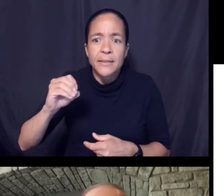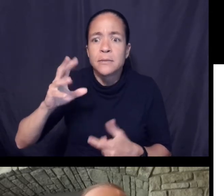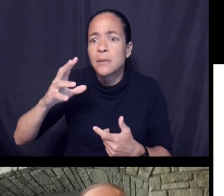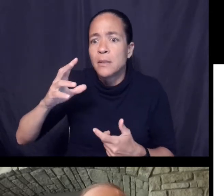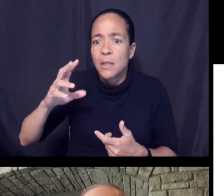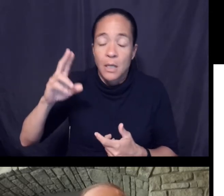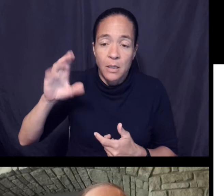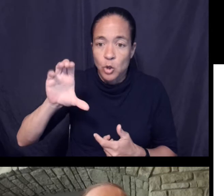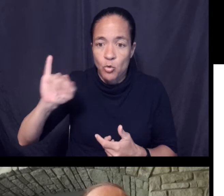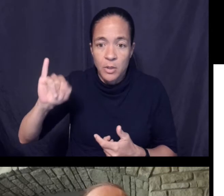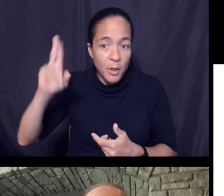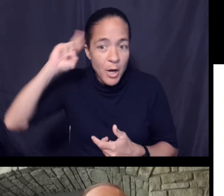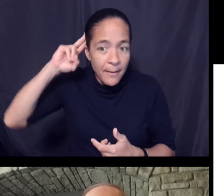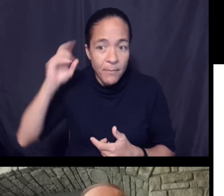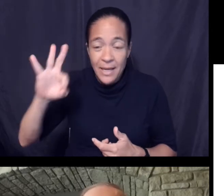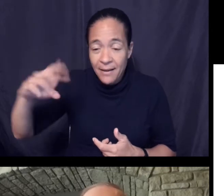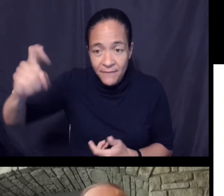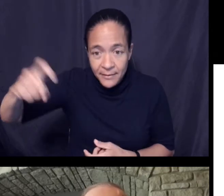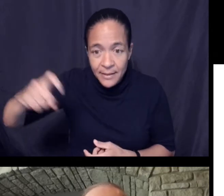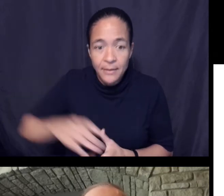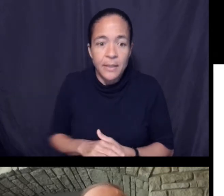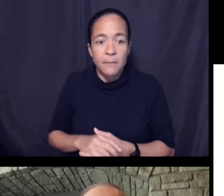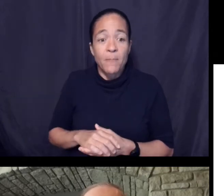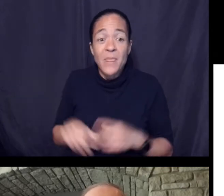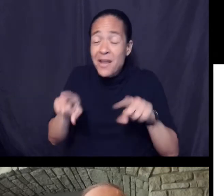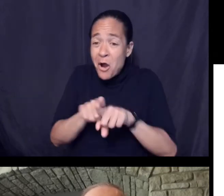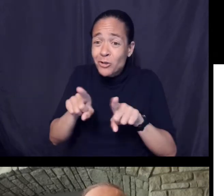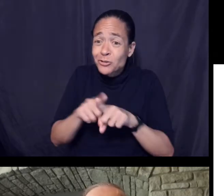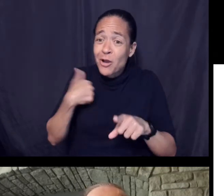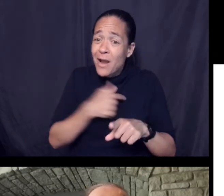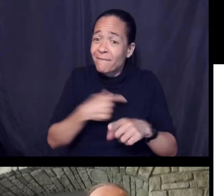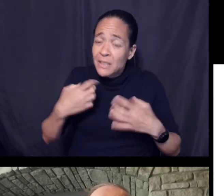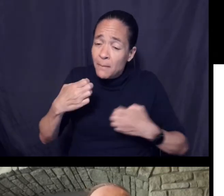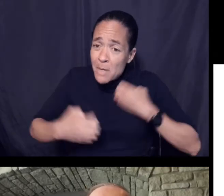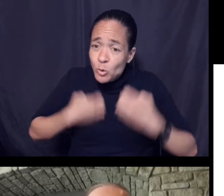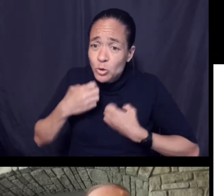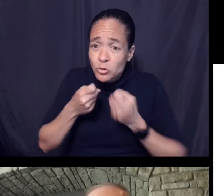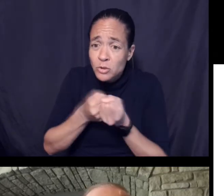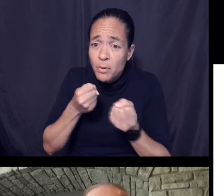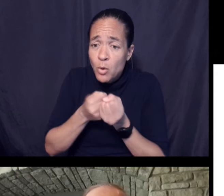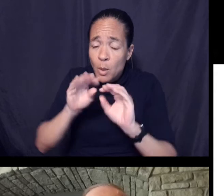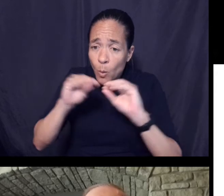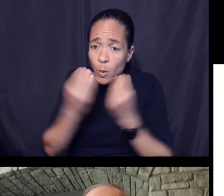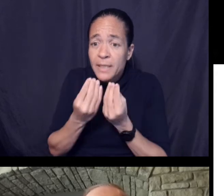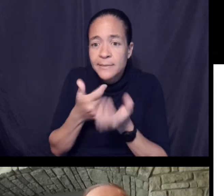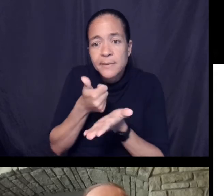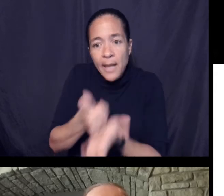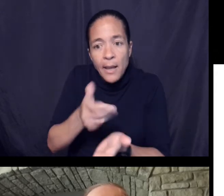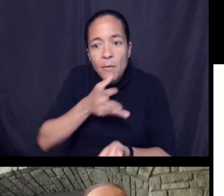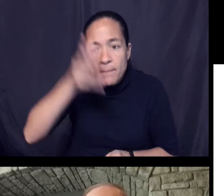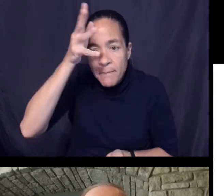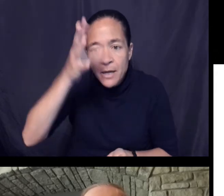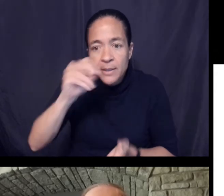needed. And then there's also emotional support organizations to help parents and children who